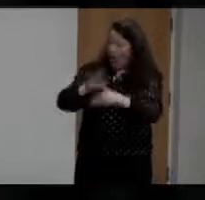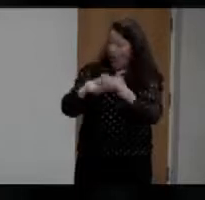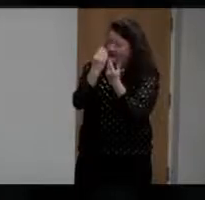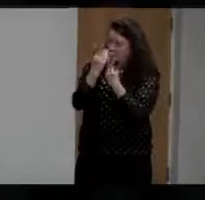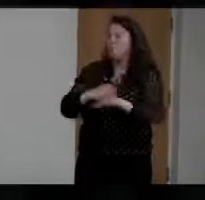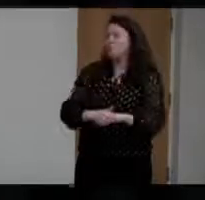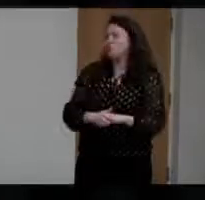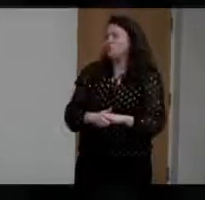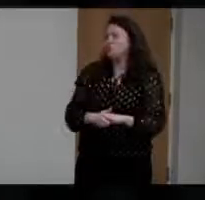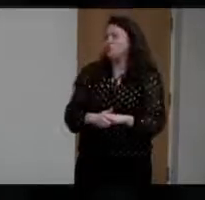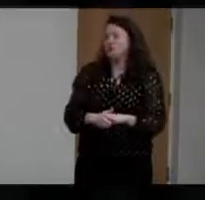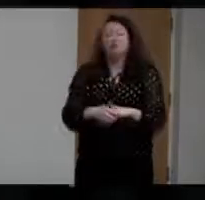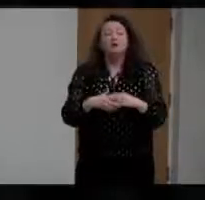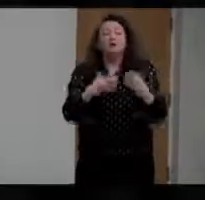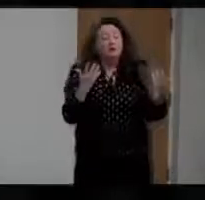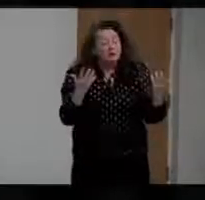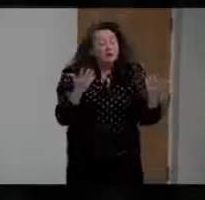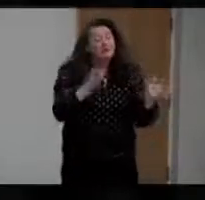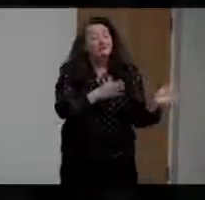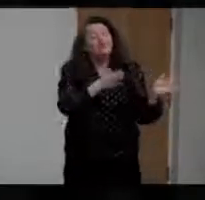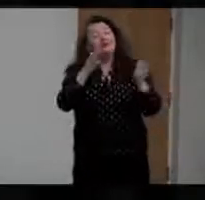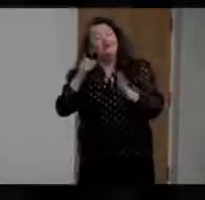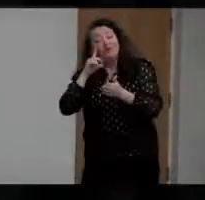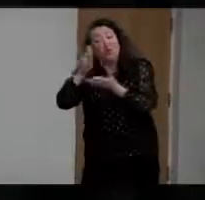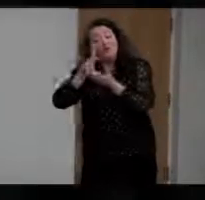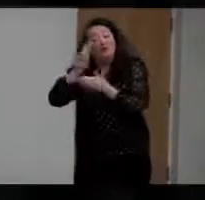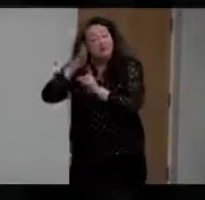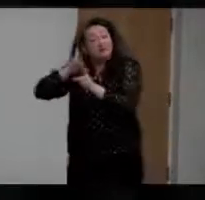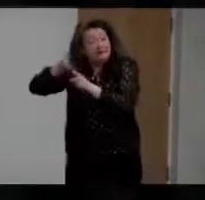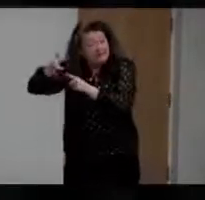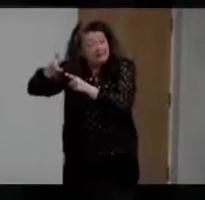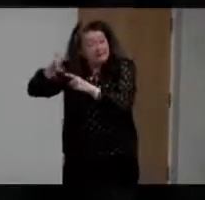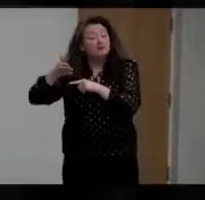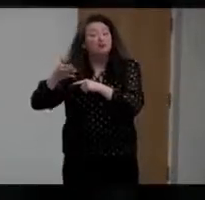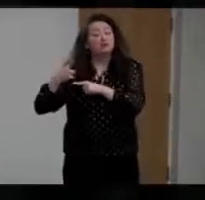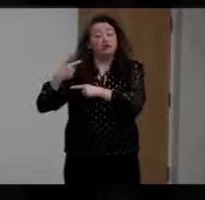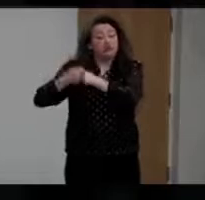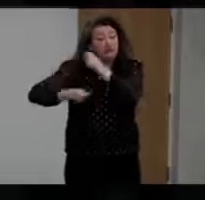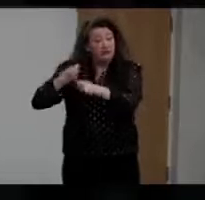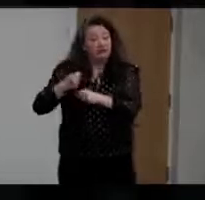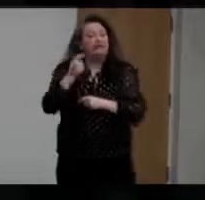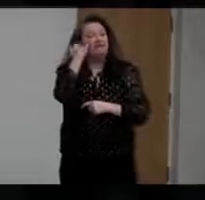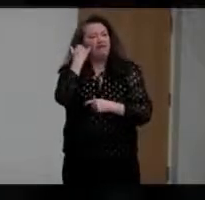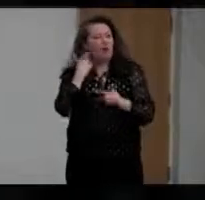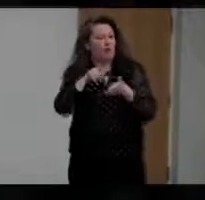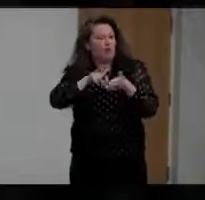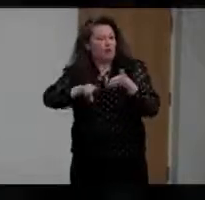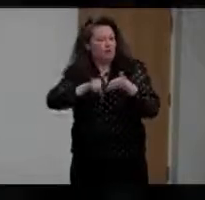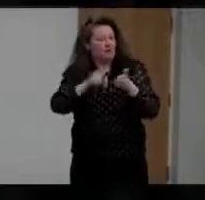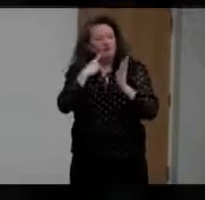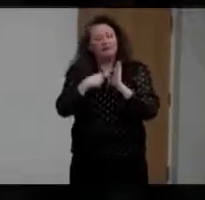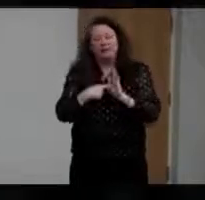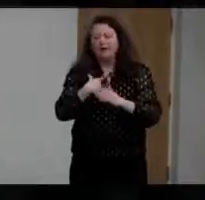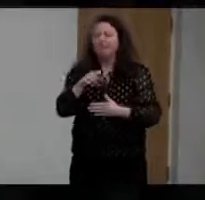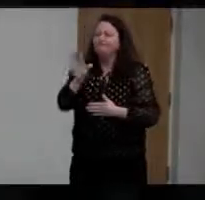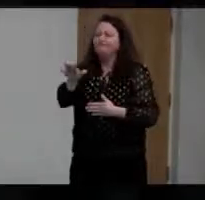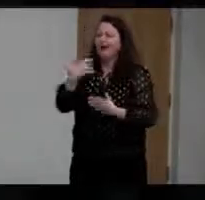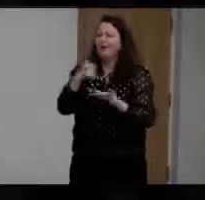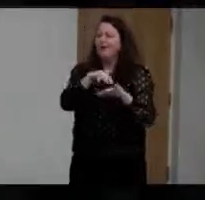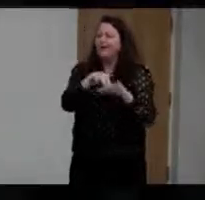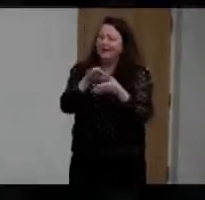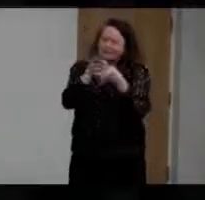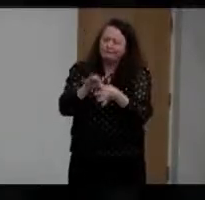an academic on the university side, you go to the healthcare system and say, I'm doing a study on lung cancer, and I